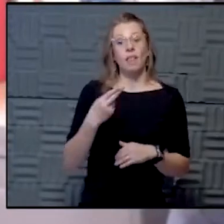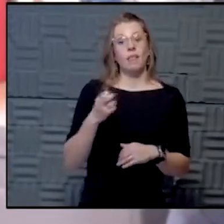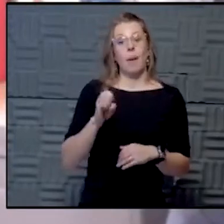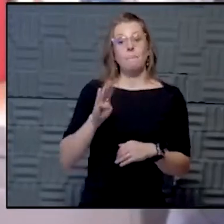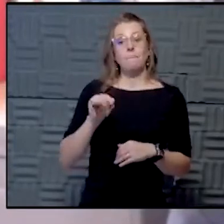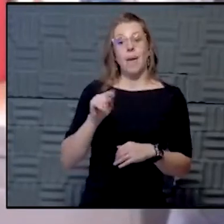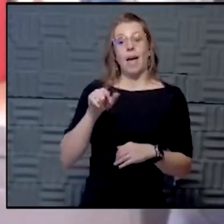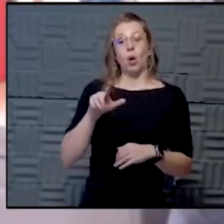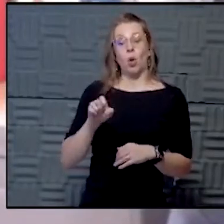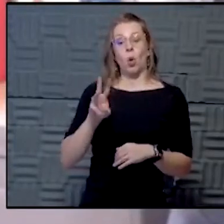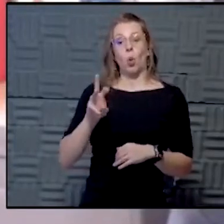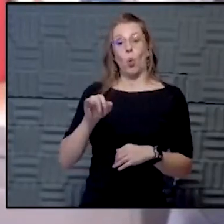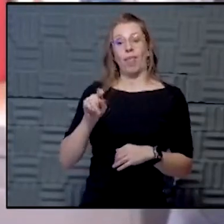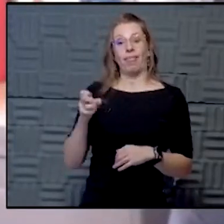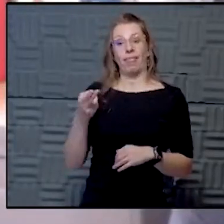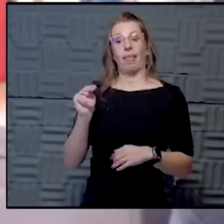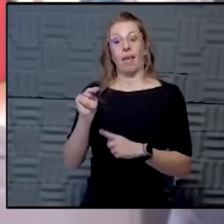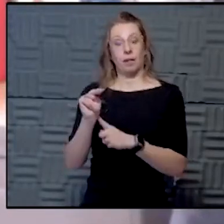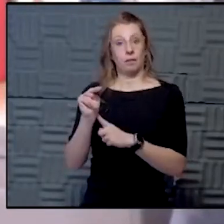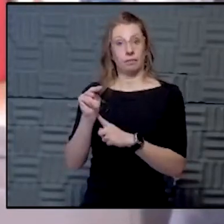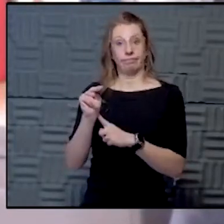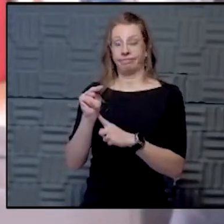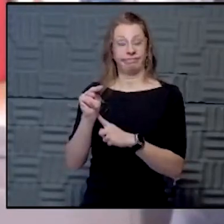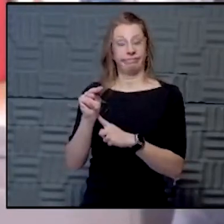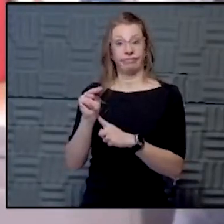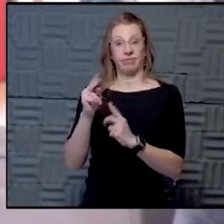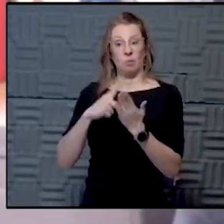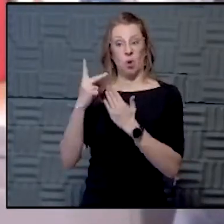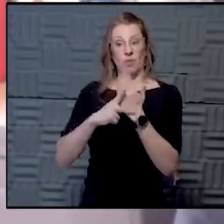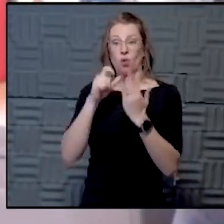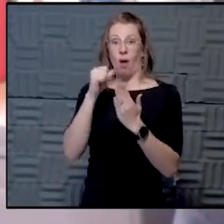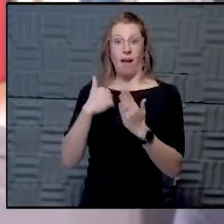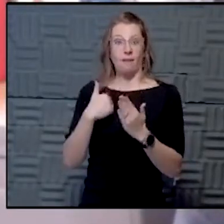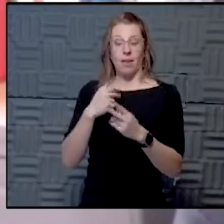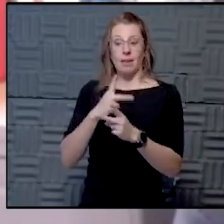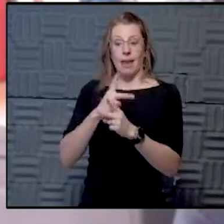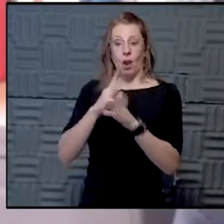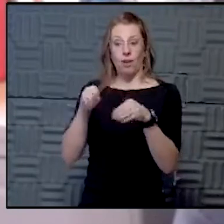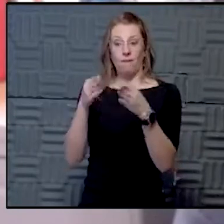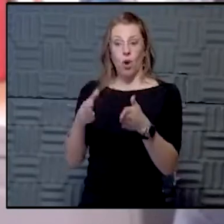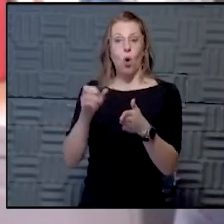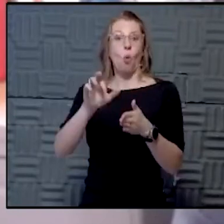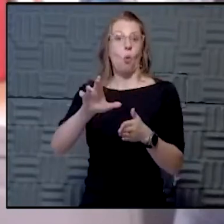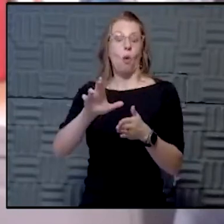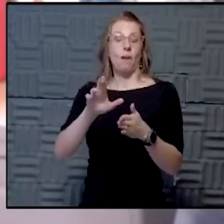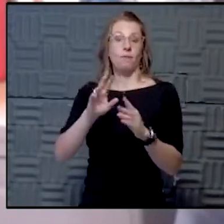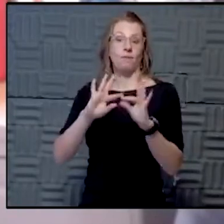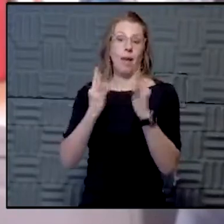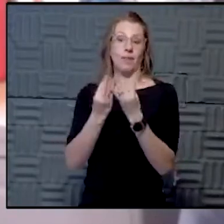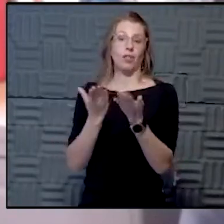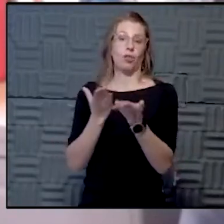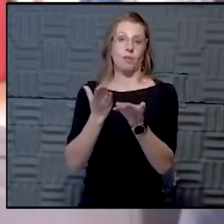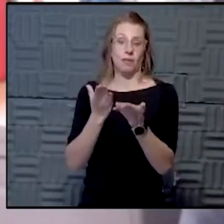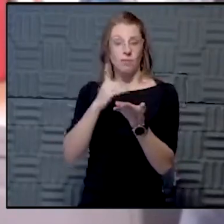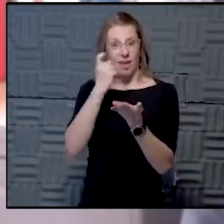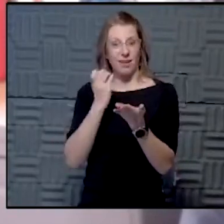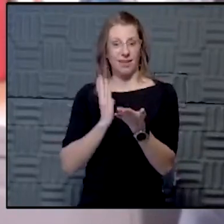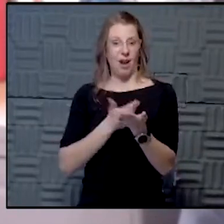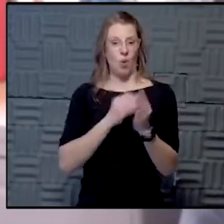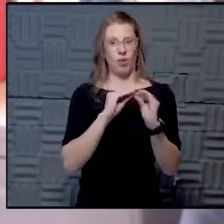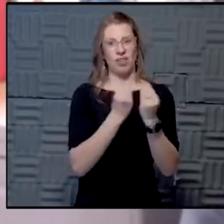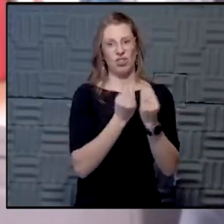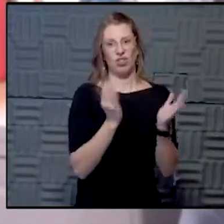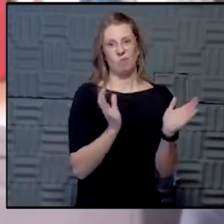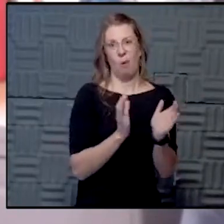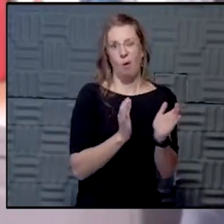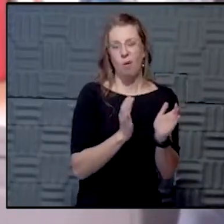currently don't have caregiver or family services, just due to the size of our organization and